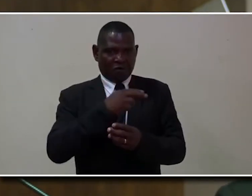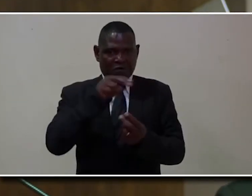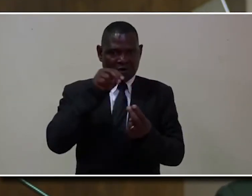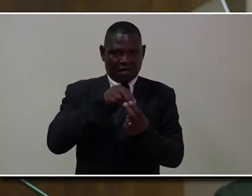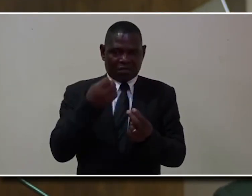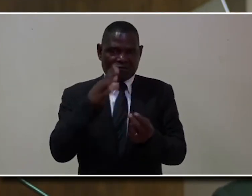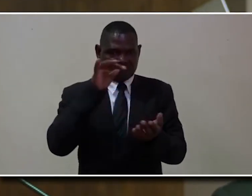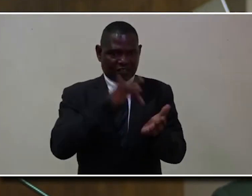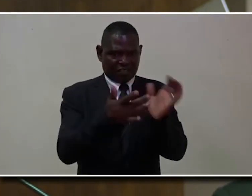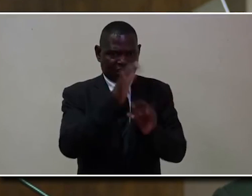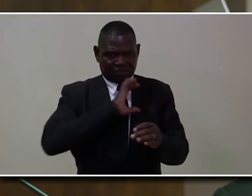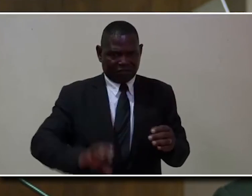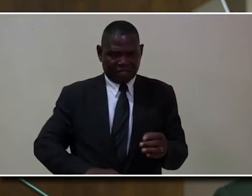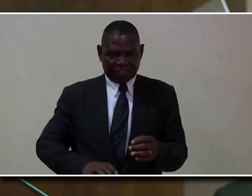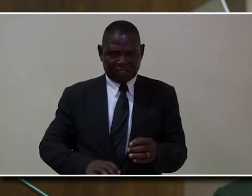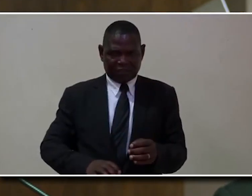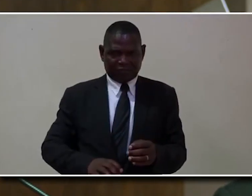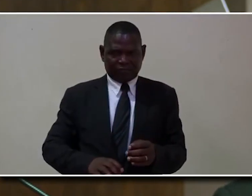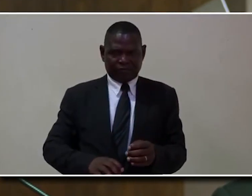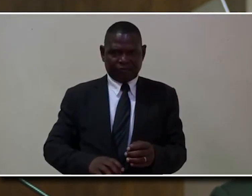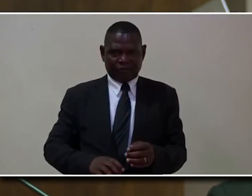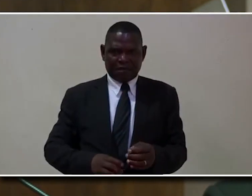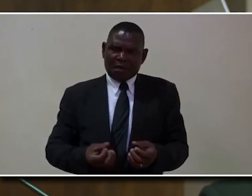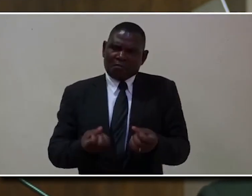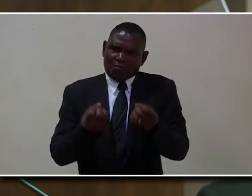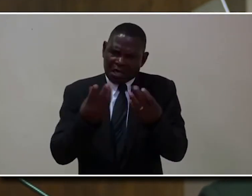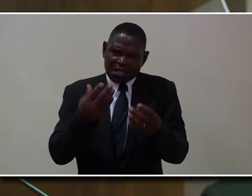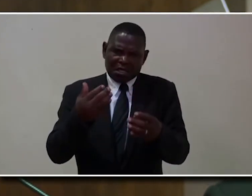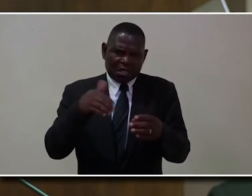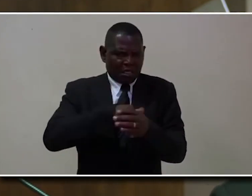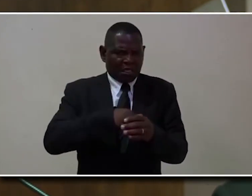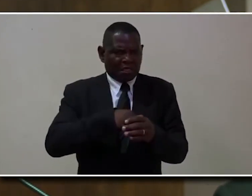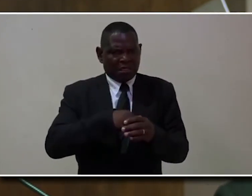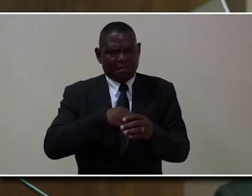Christ. Together we pray for those that are passing through various difficulties.